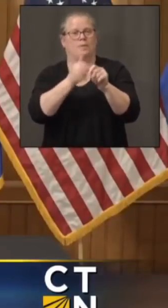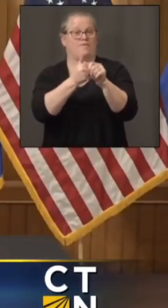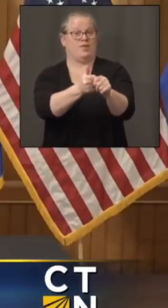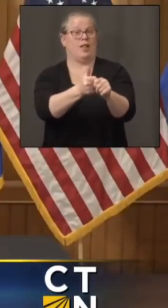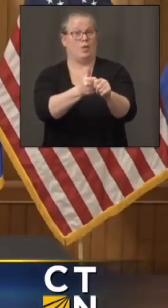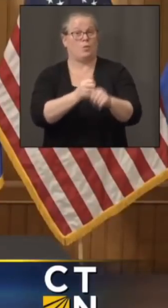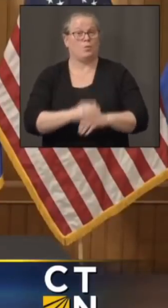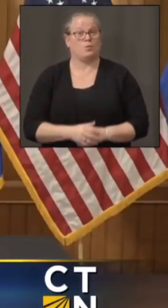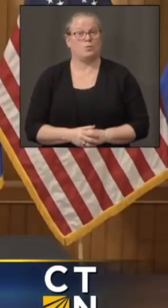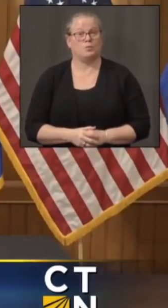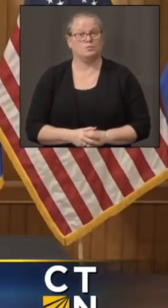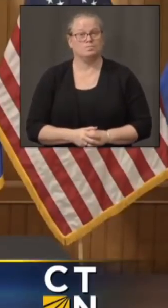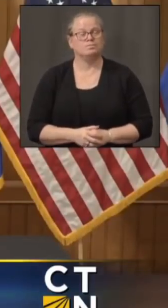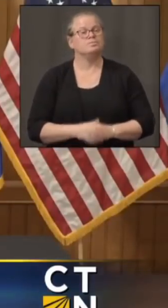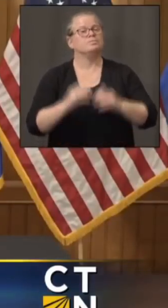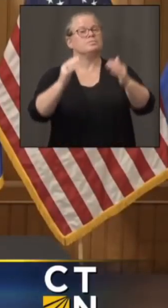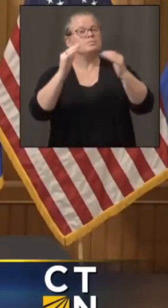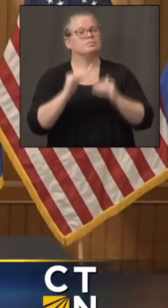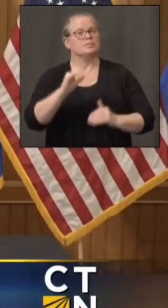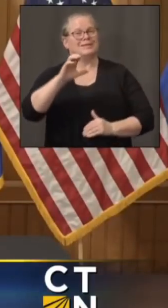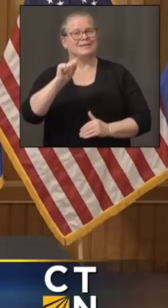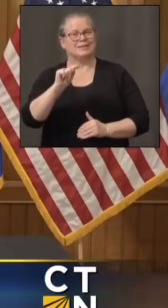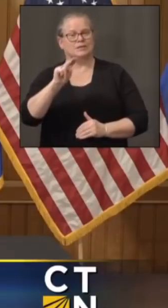CT News Junkie.